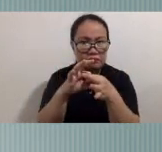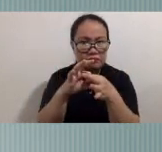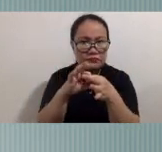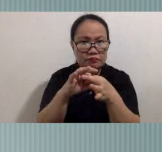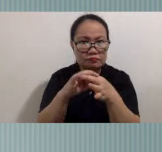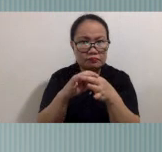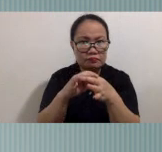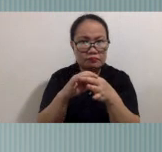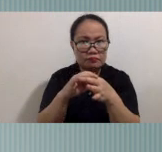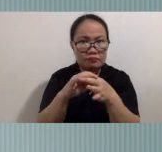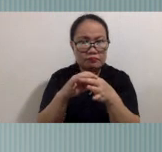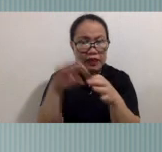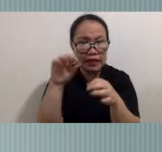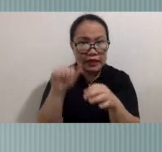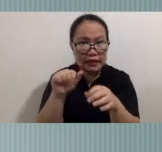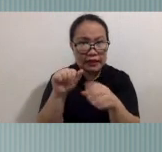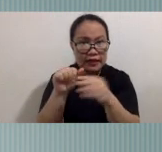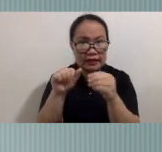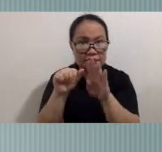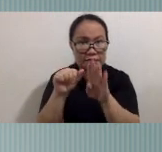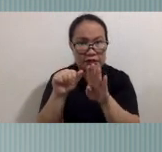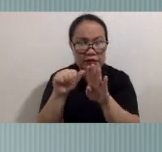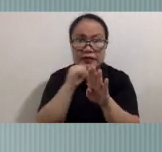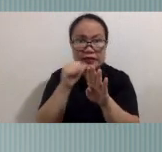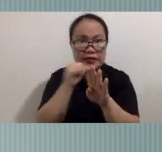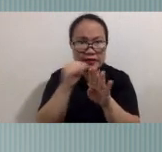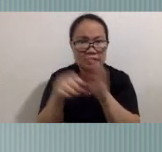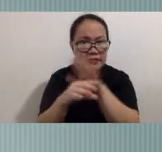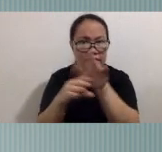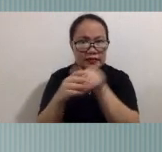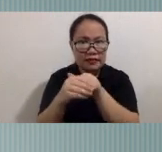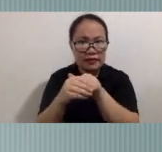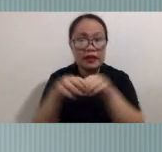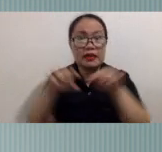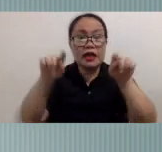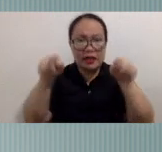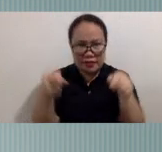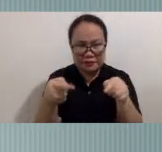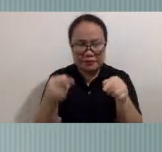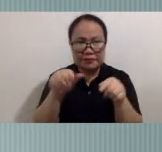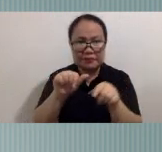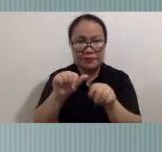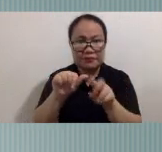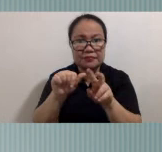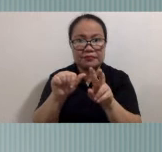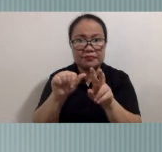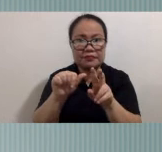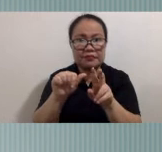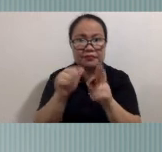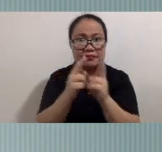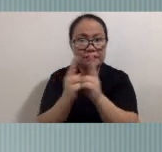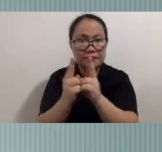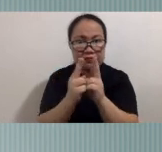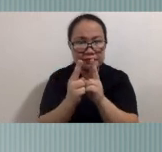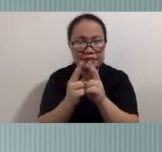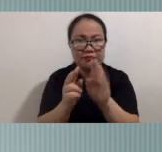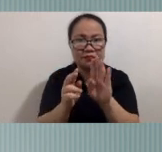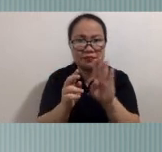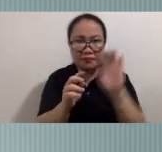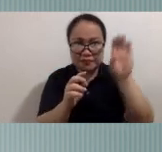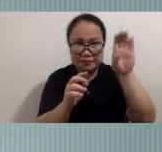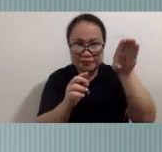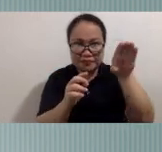yung A and B ang hindi kasama. So, this is the complement of the union of A and B.